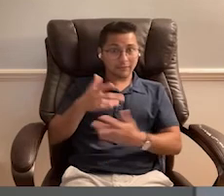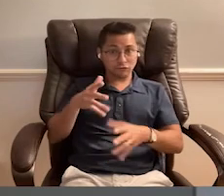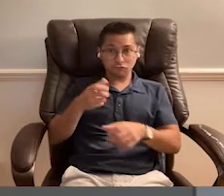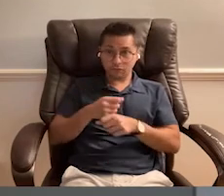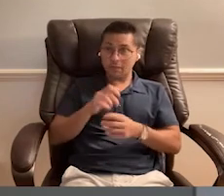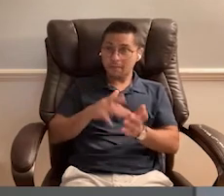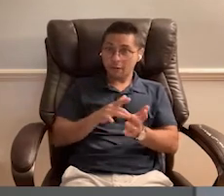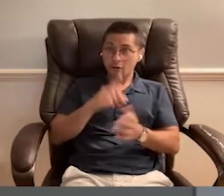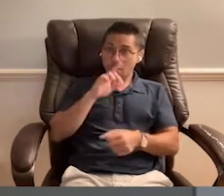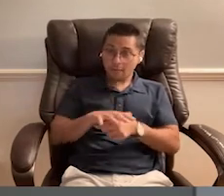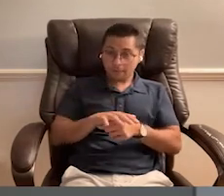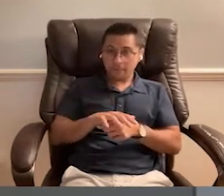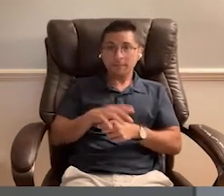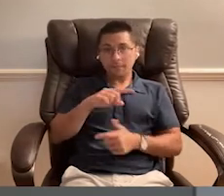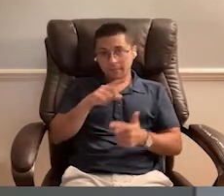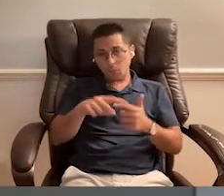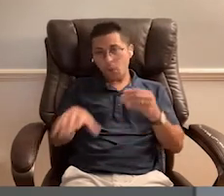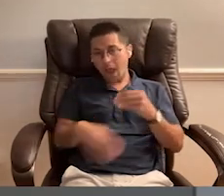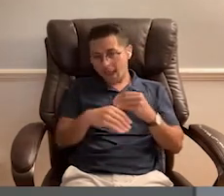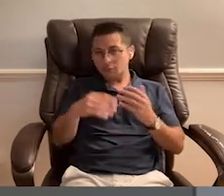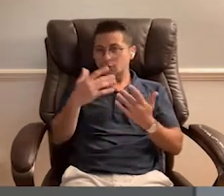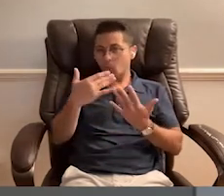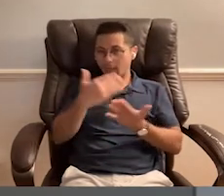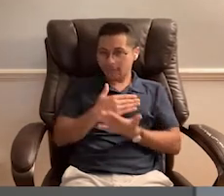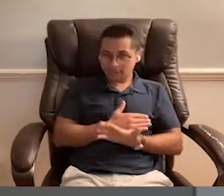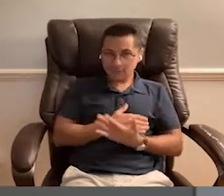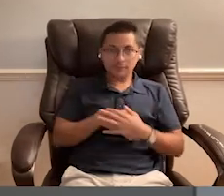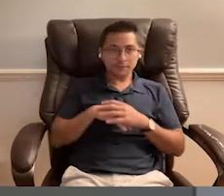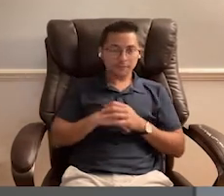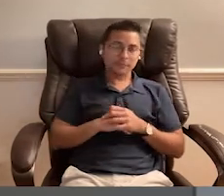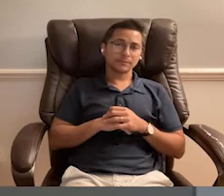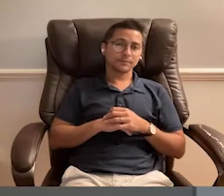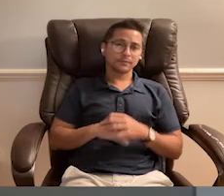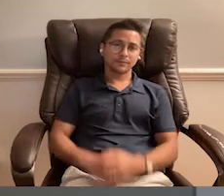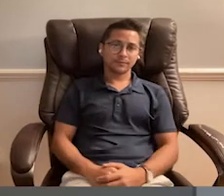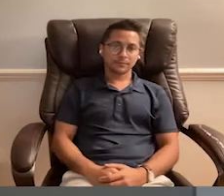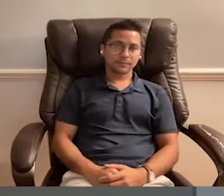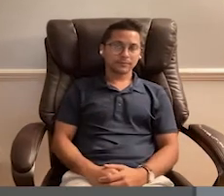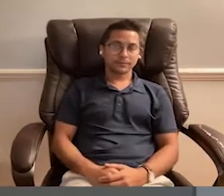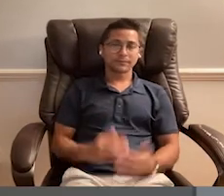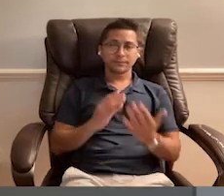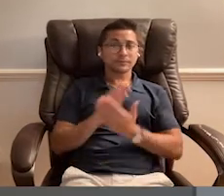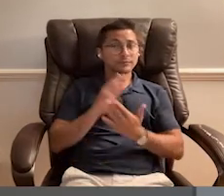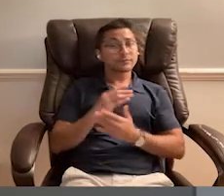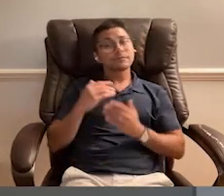that the youth has. And then at that time, they will, once we get the medical confirmation, we will then add them to the waiting list.